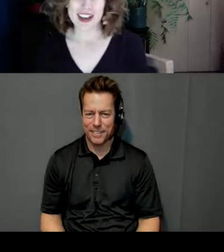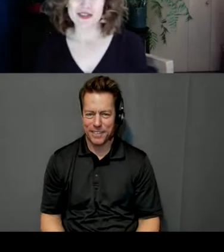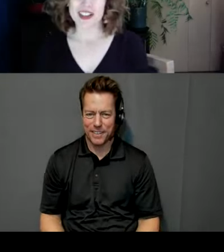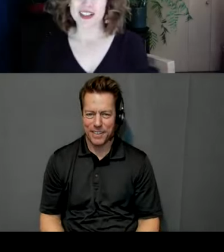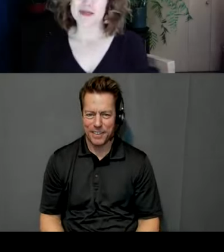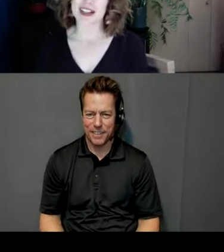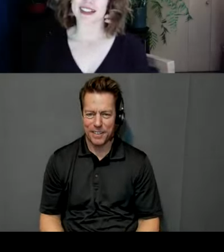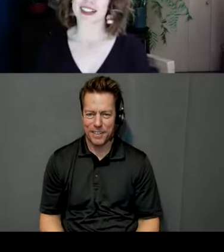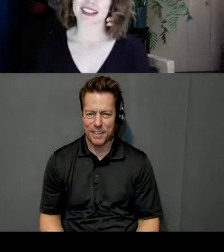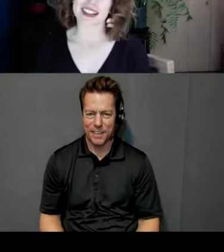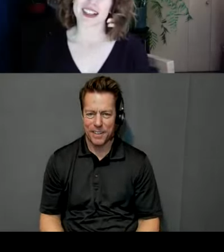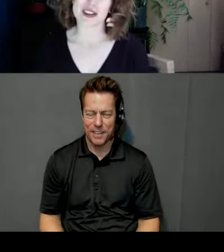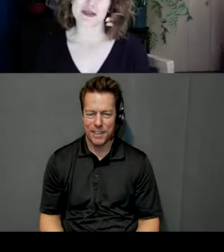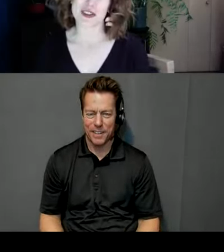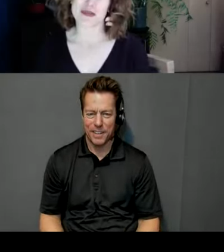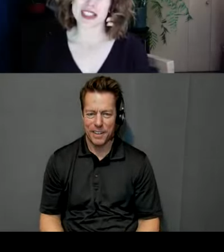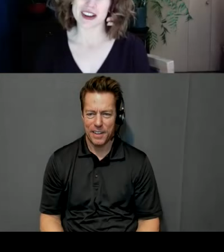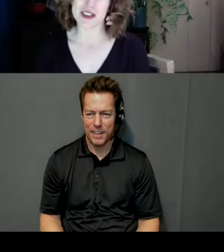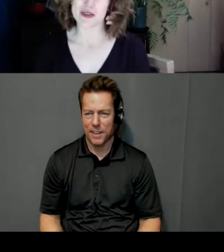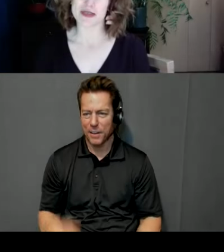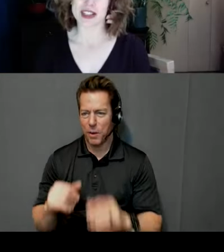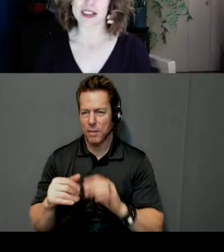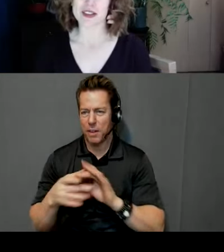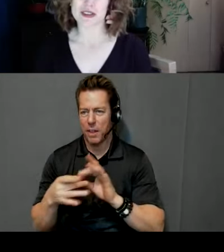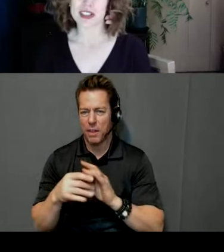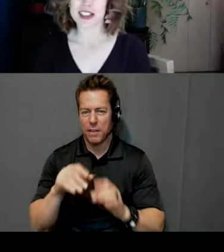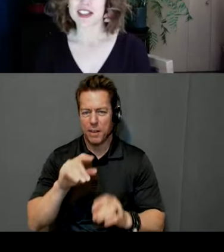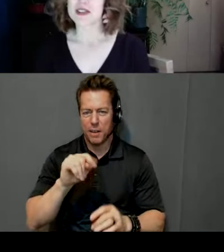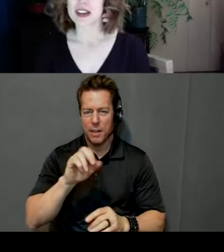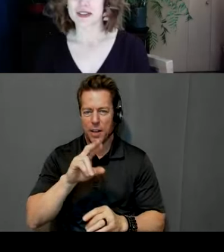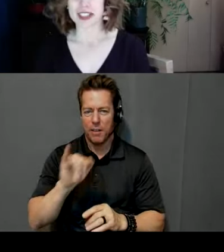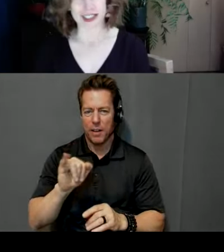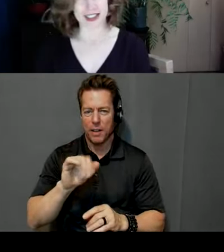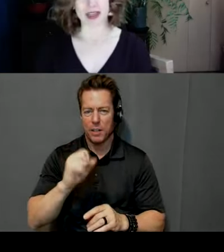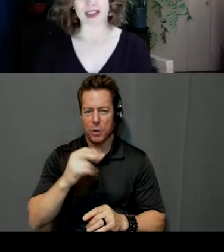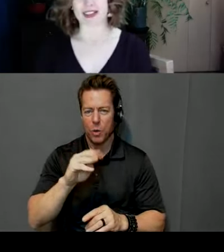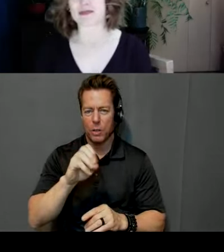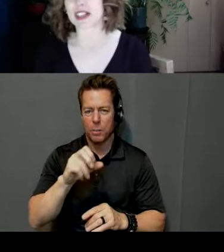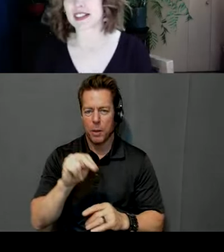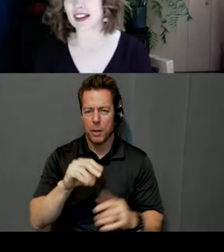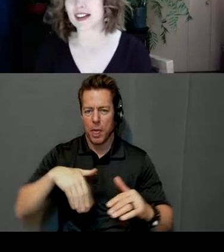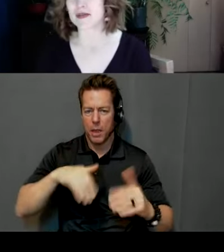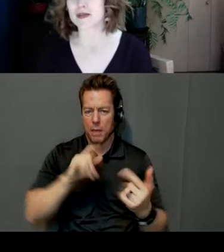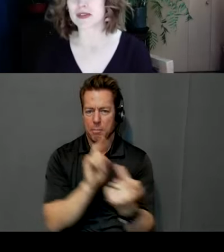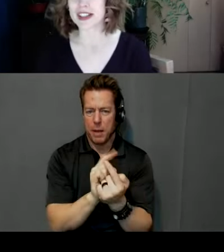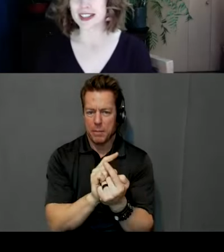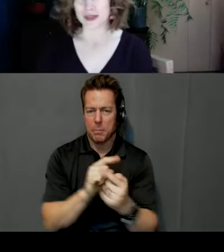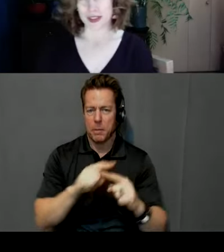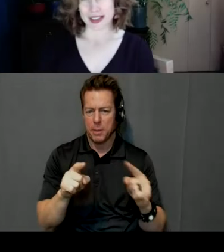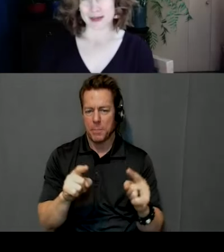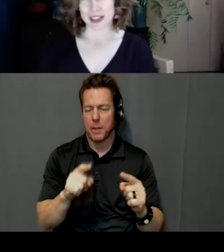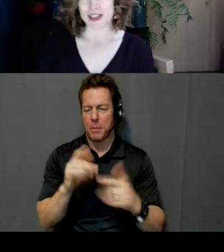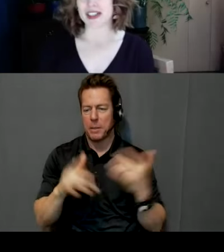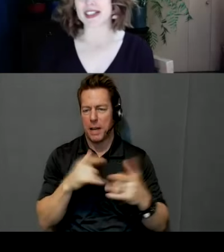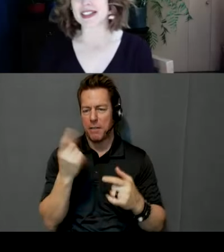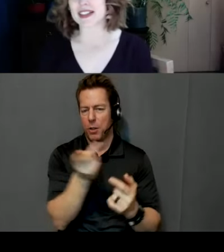We have a note from Terry Shoresman, who you have yet to meet, but I will be very excited for you